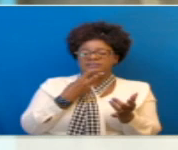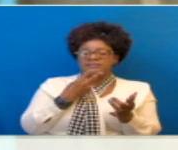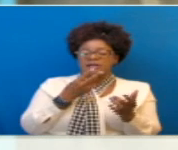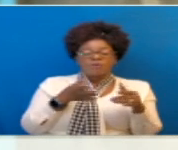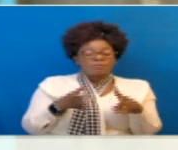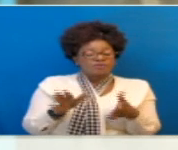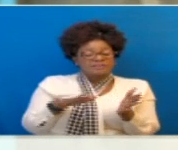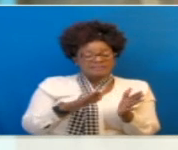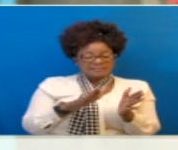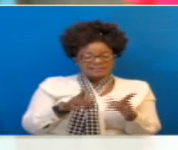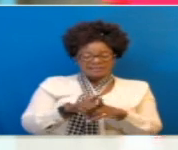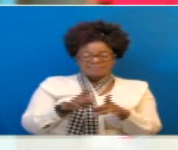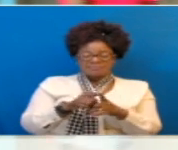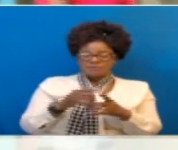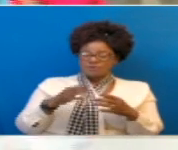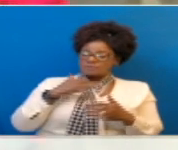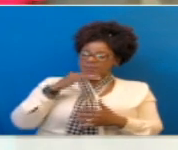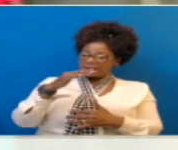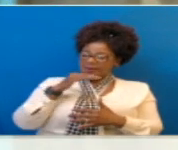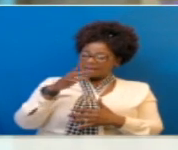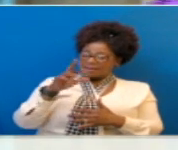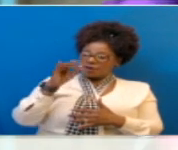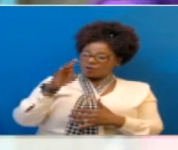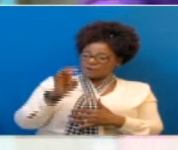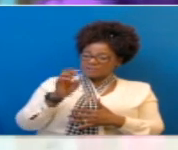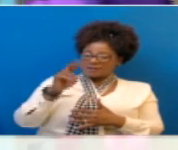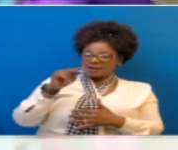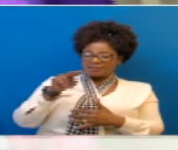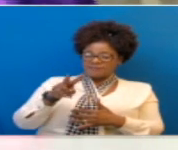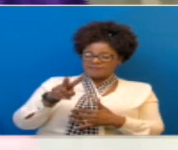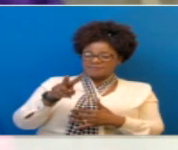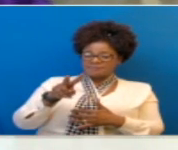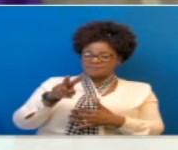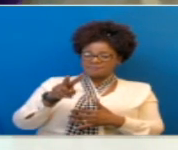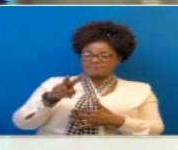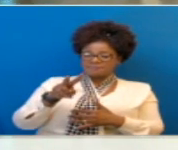opportunity to speak up. Rose Wangoi, NTV, in the county of Samburu.